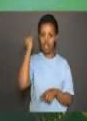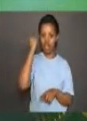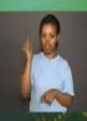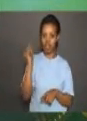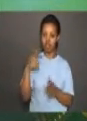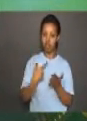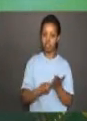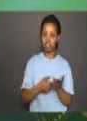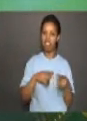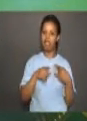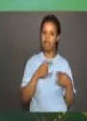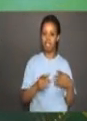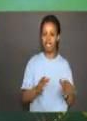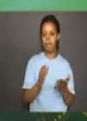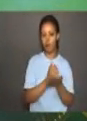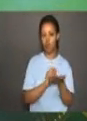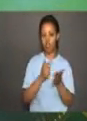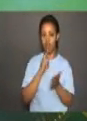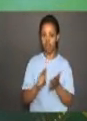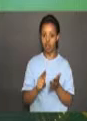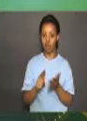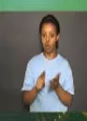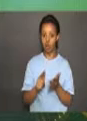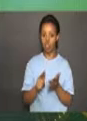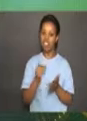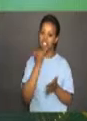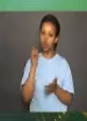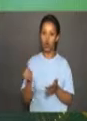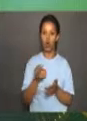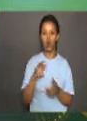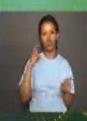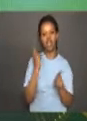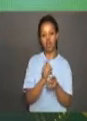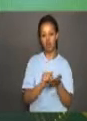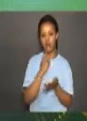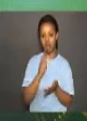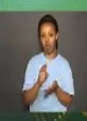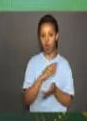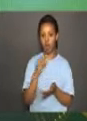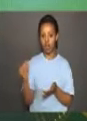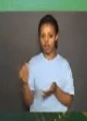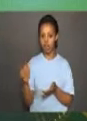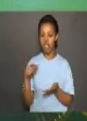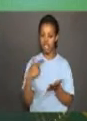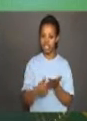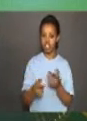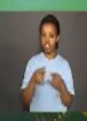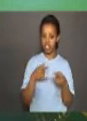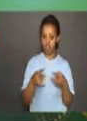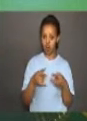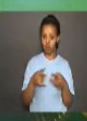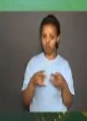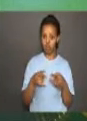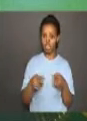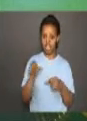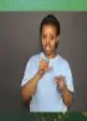on inheritance may have been proven wrong, the idea that species are moving